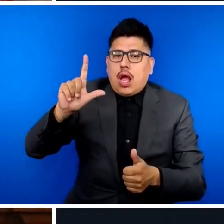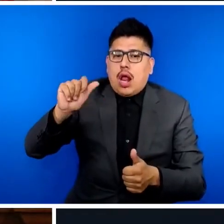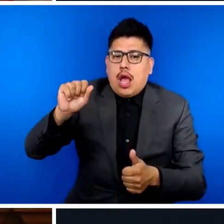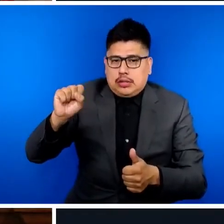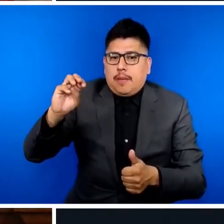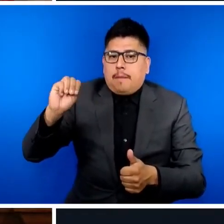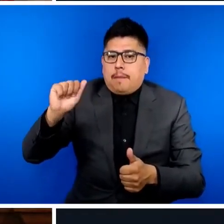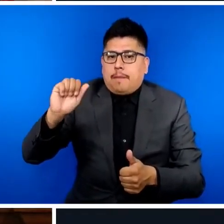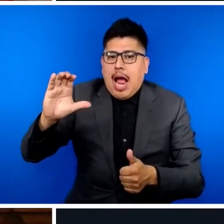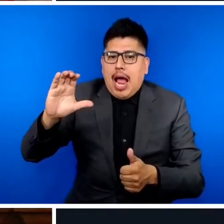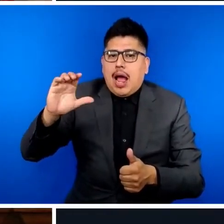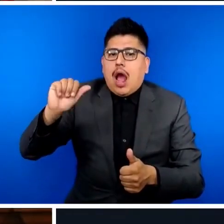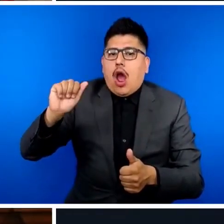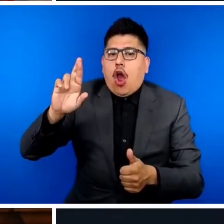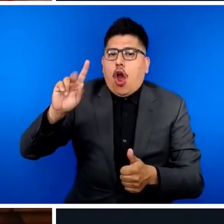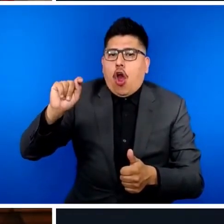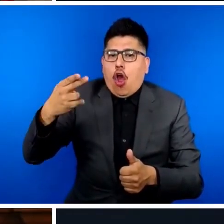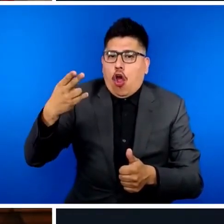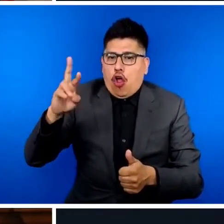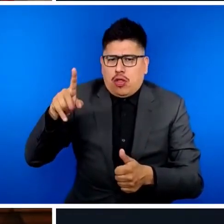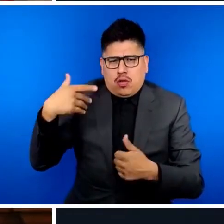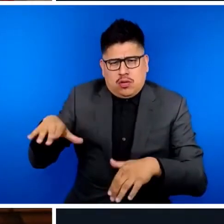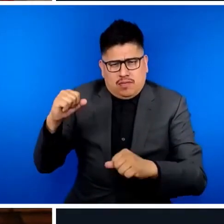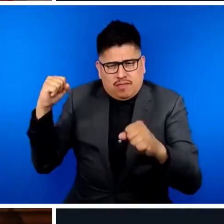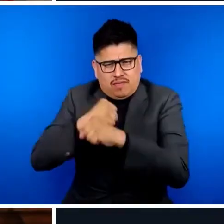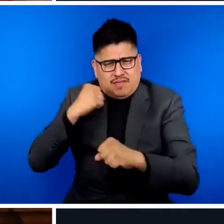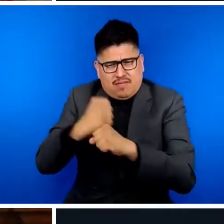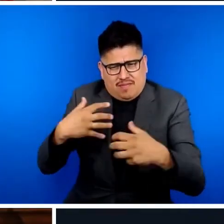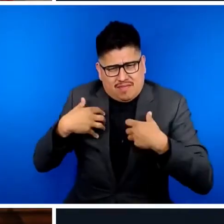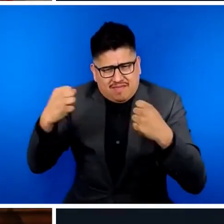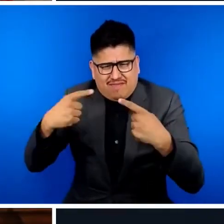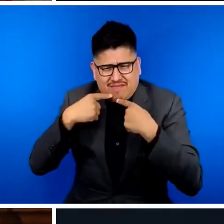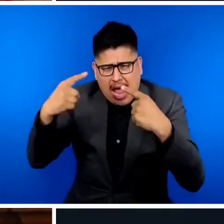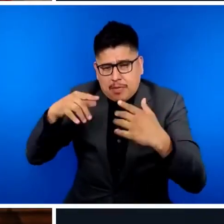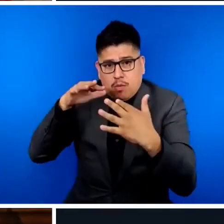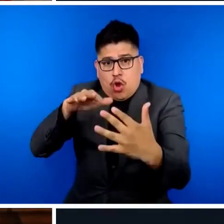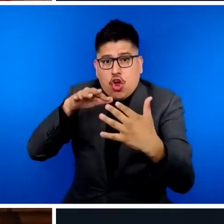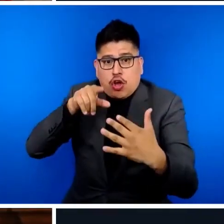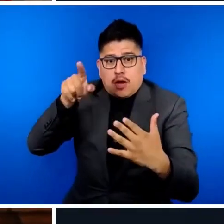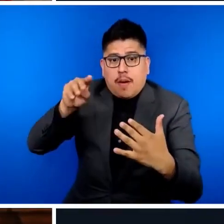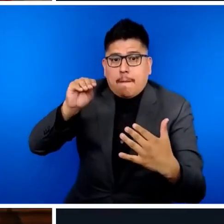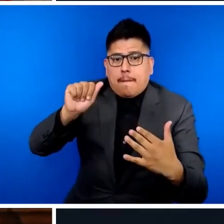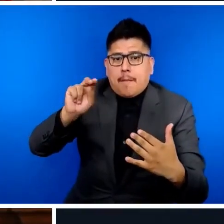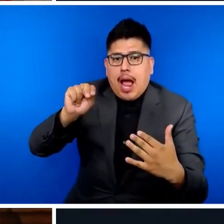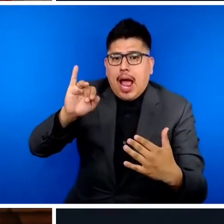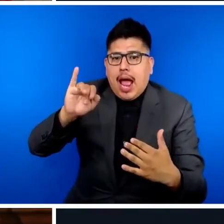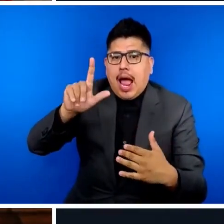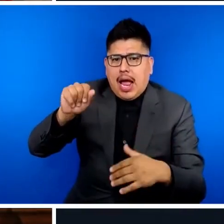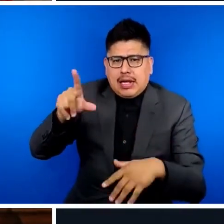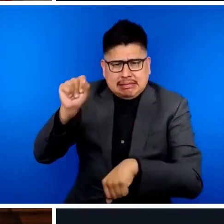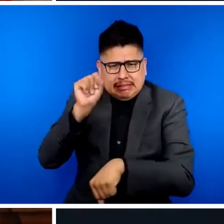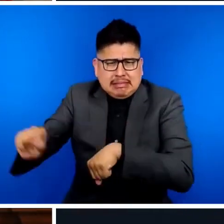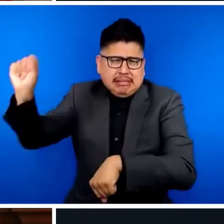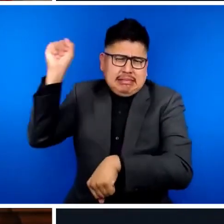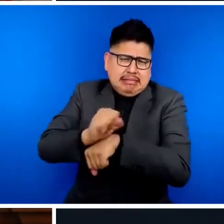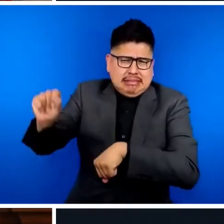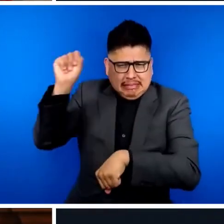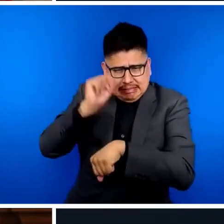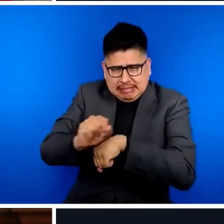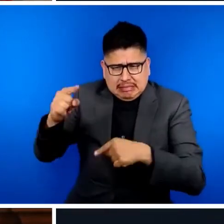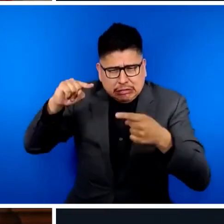of Manila, worked so hard. He was badly wounded and almost killed by enemy machine guns in